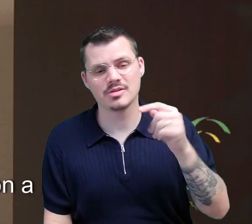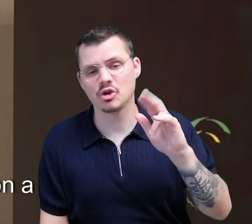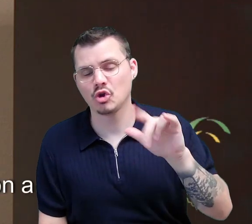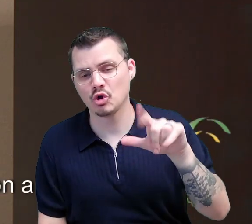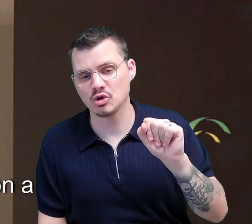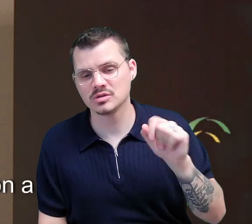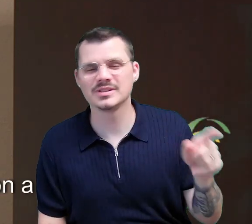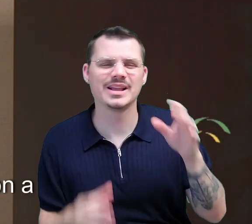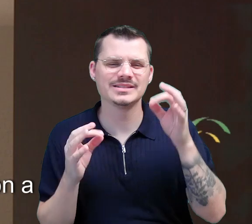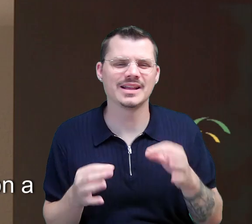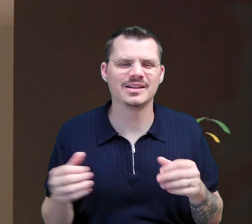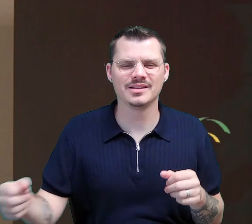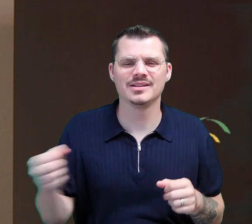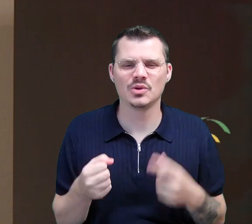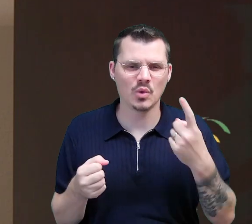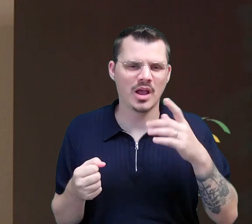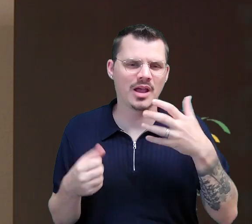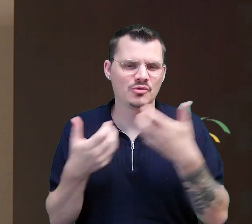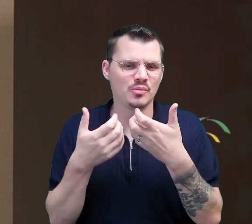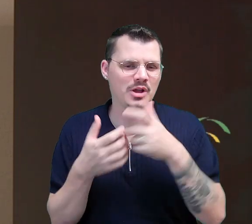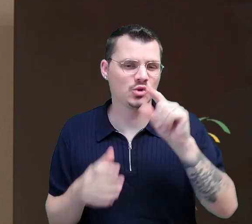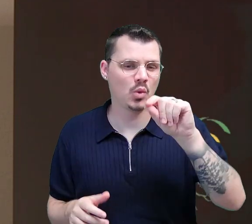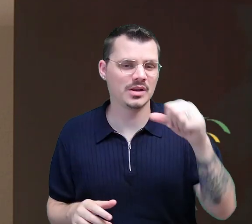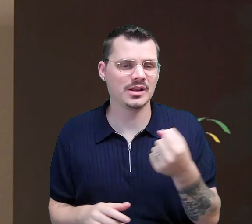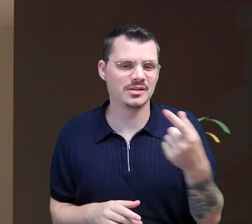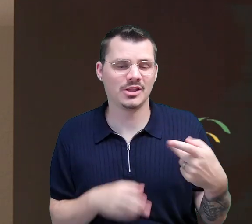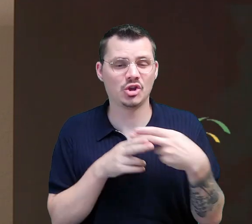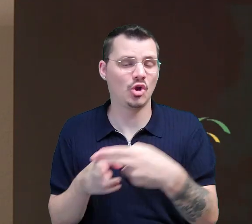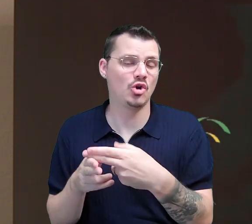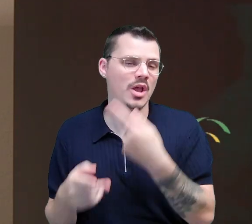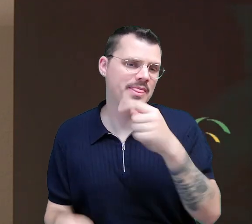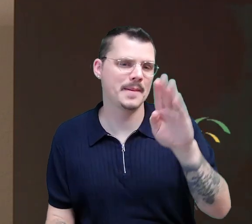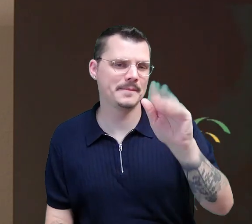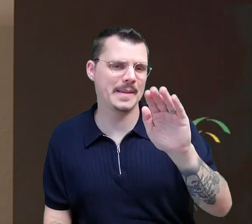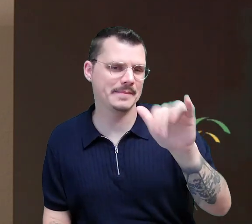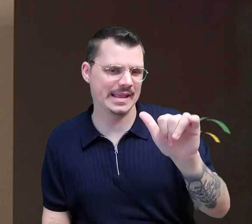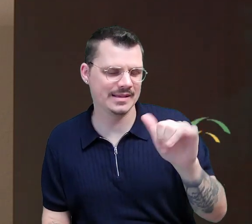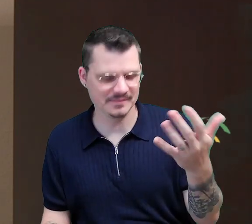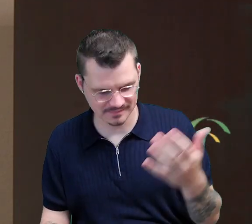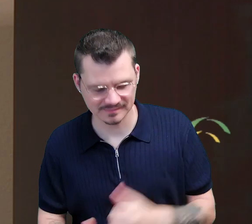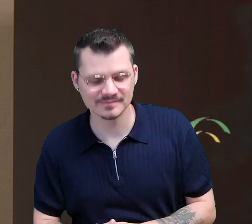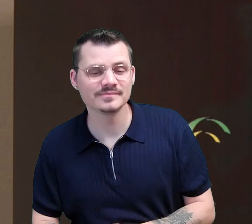and the baby, they decided to take on a housemate in her 20s, and they called her the baby.